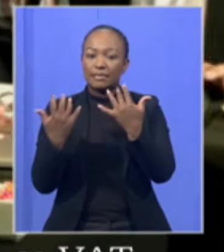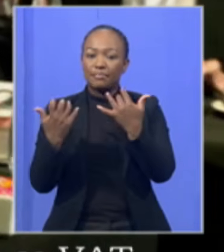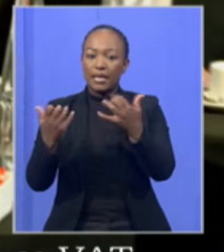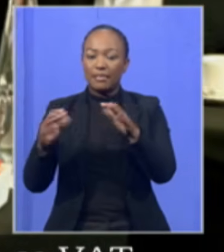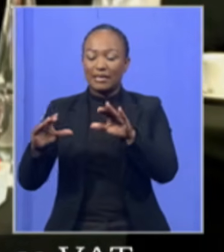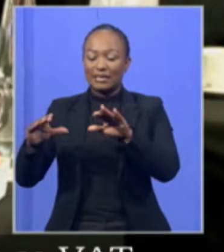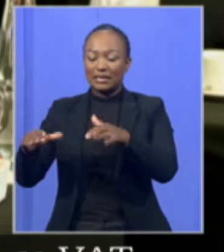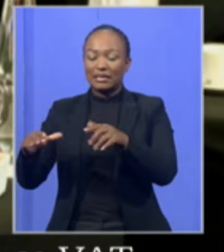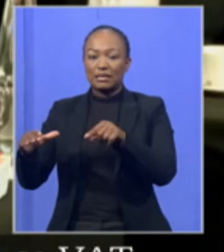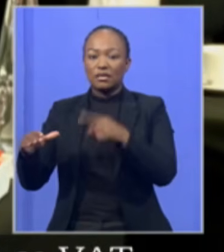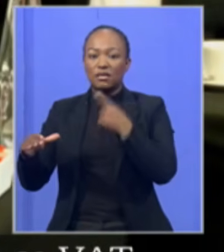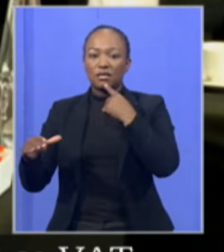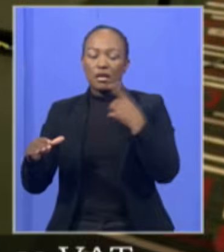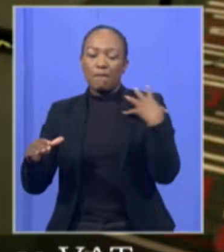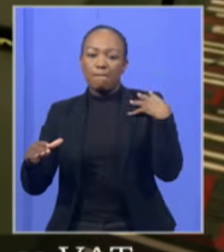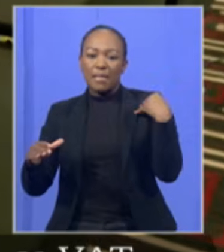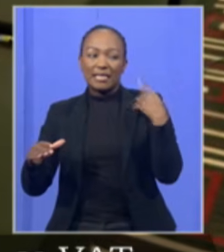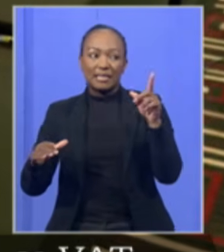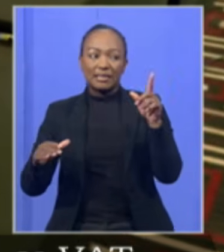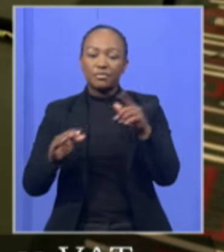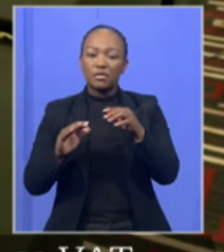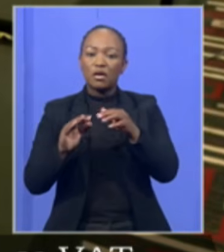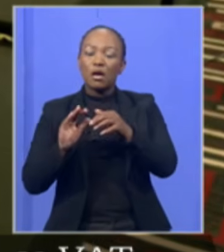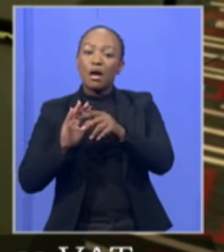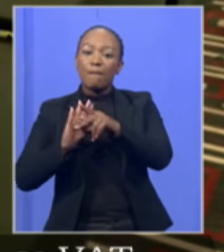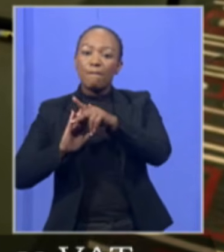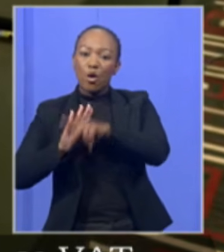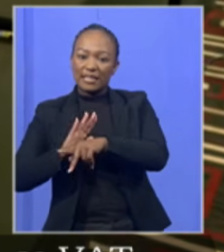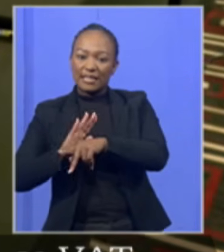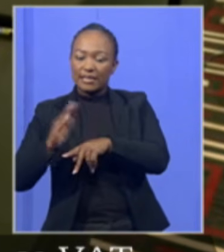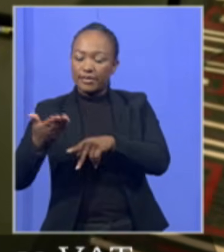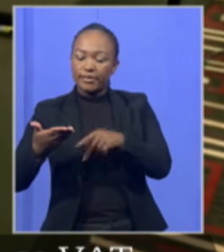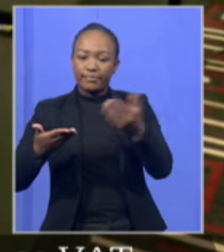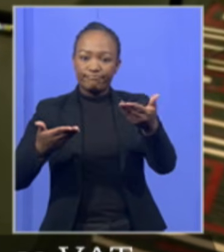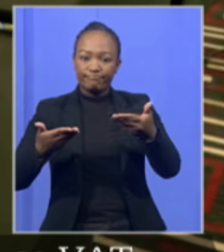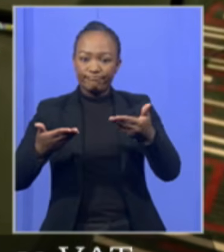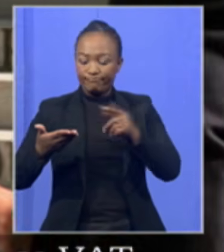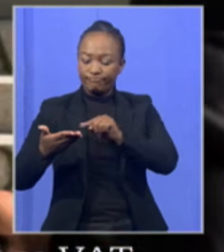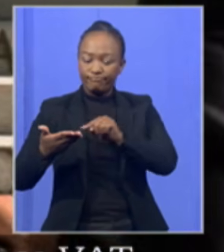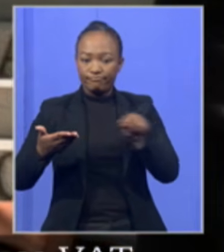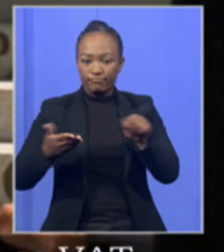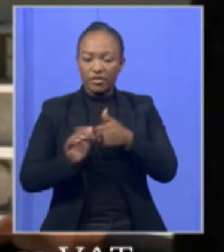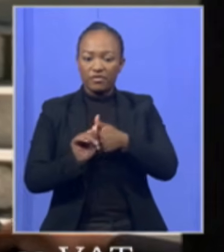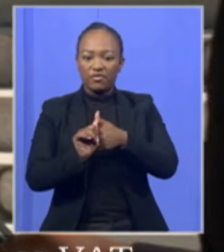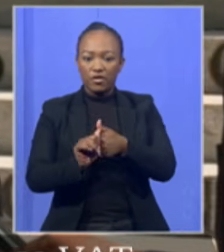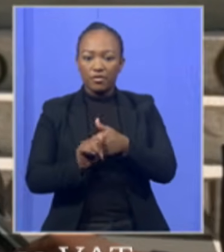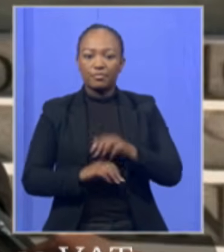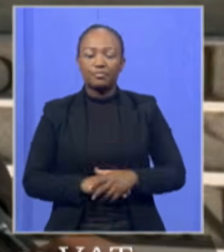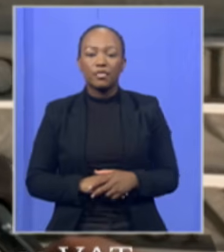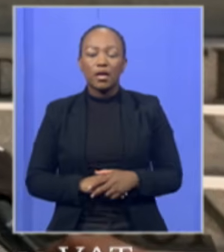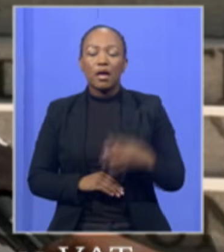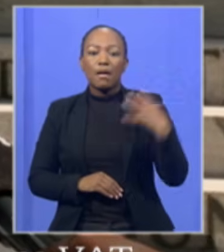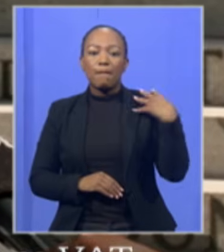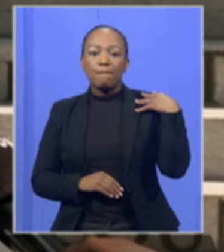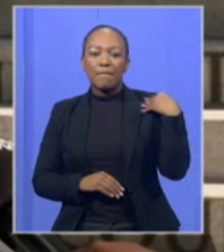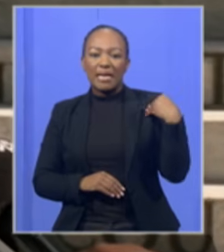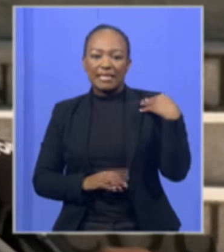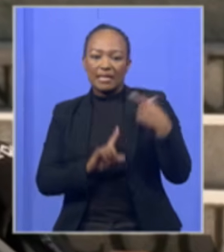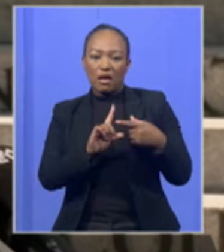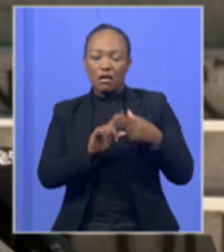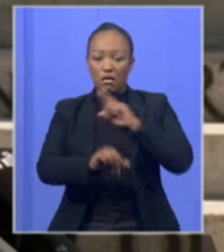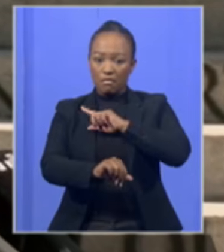ya re Kotongwana o laelwa ke melao e le mebedi. The Minister of Finance has a power given to him by Public Financial Management and VAT Act